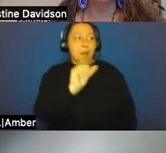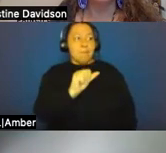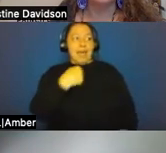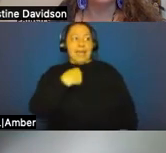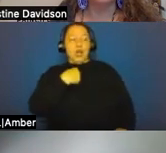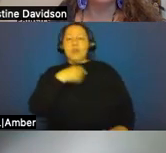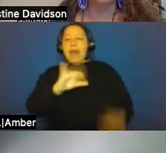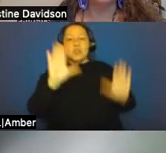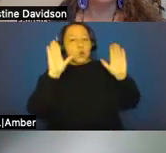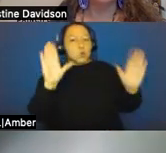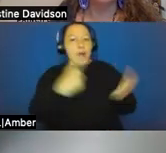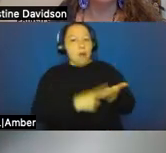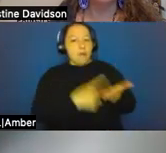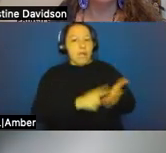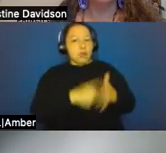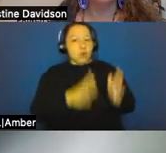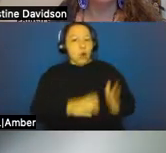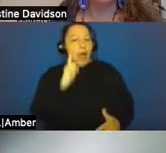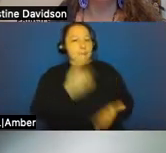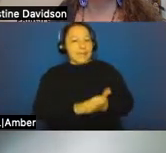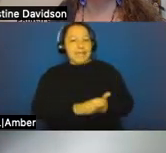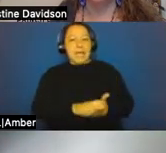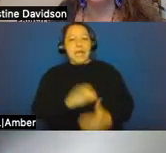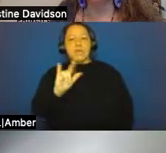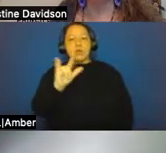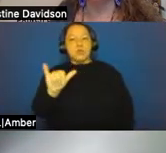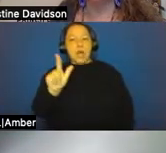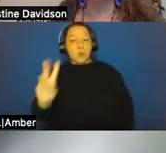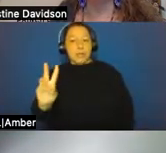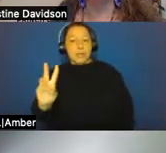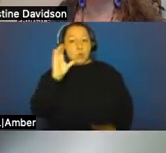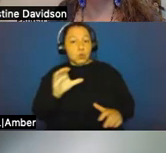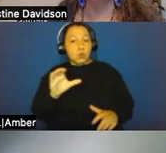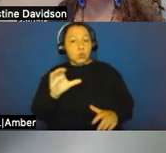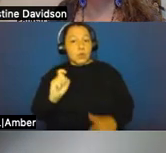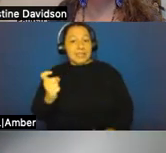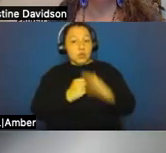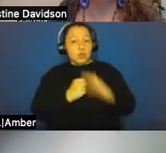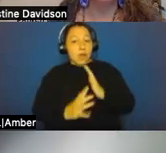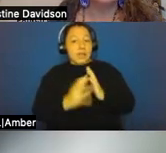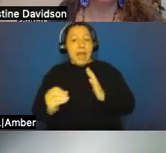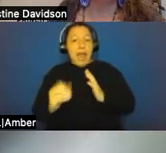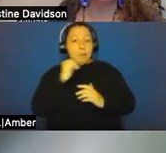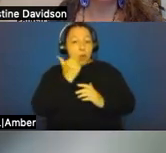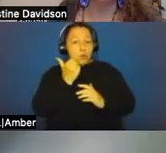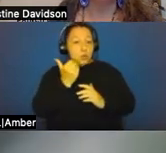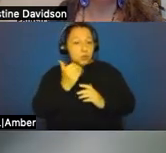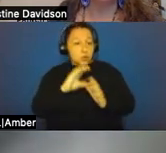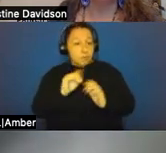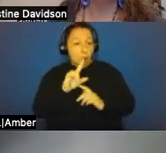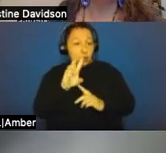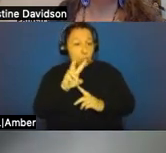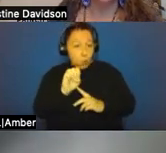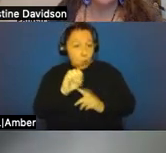it's on the 26th. We're going to do sex trafficking and prostitution module where we can really dig in those conversations.